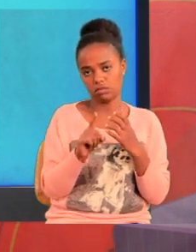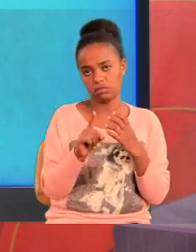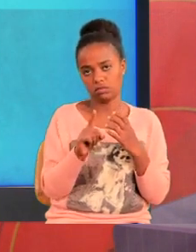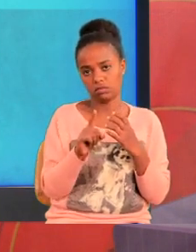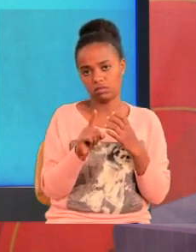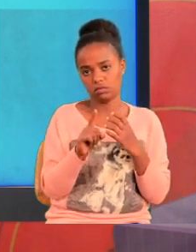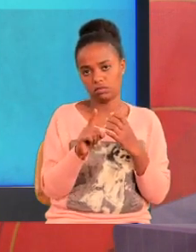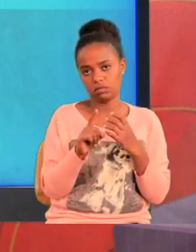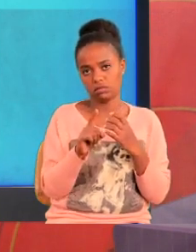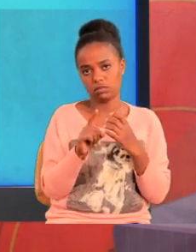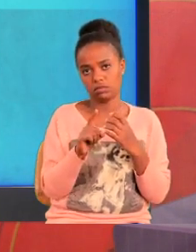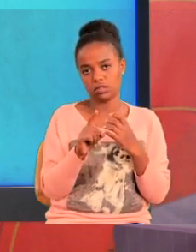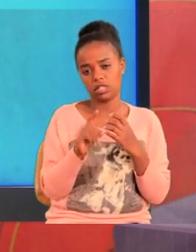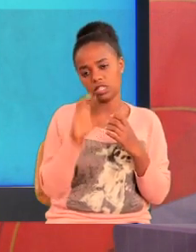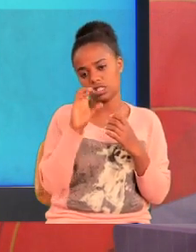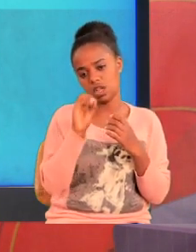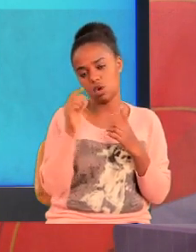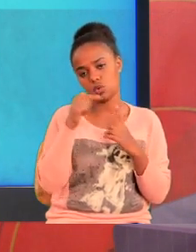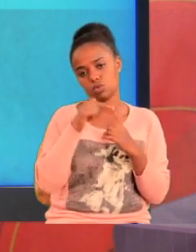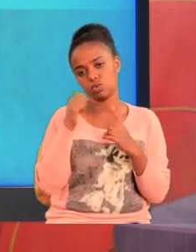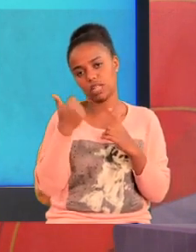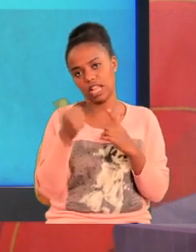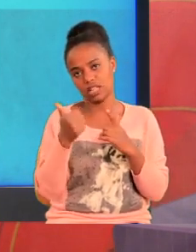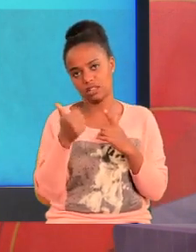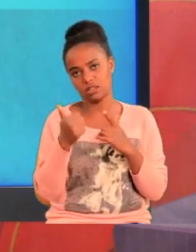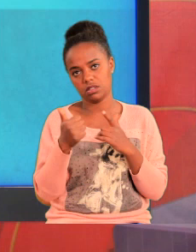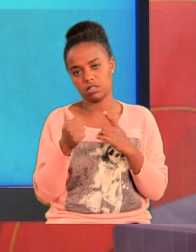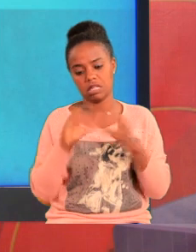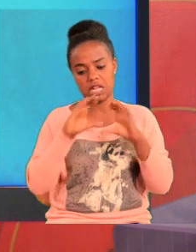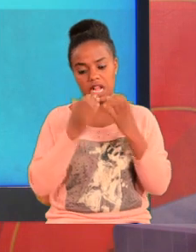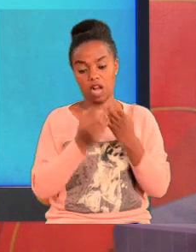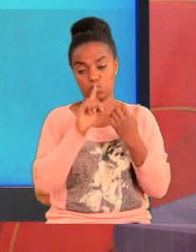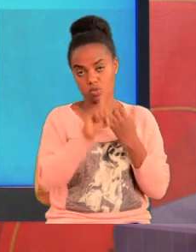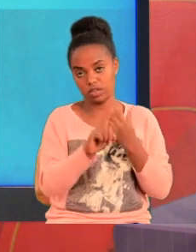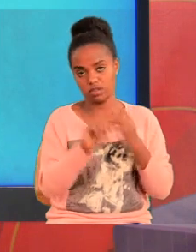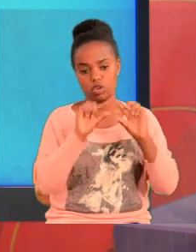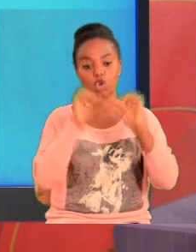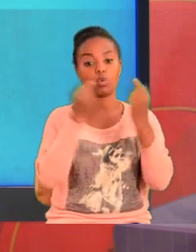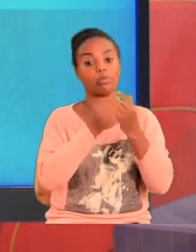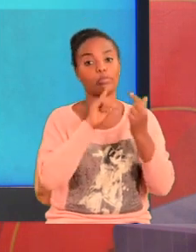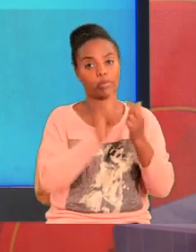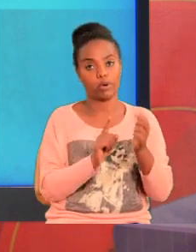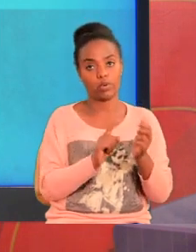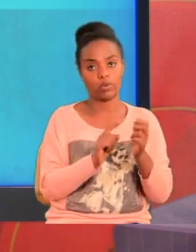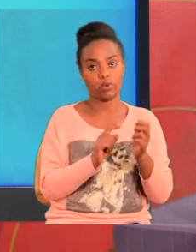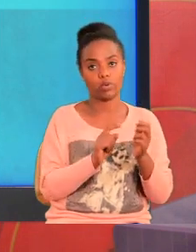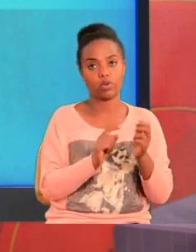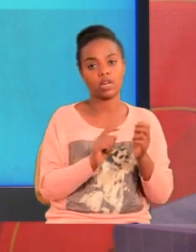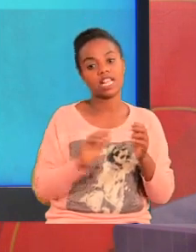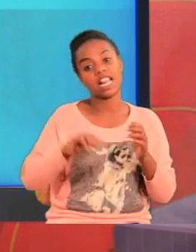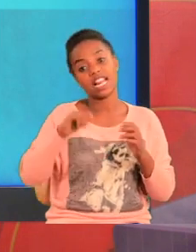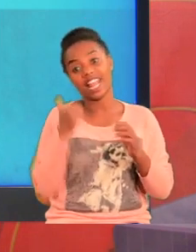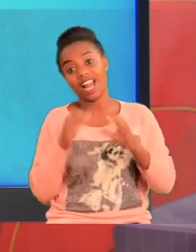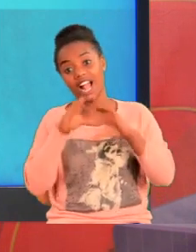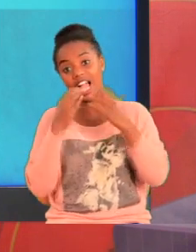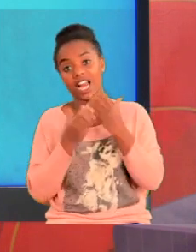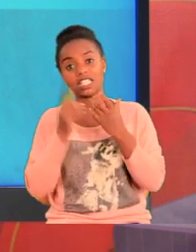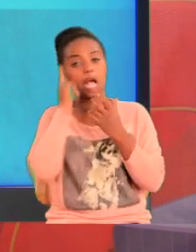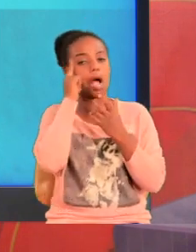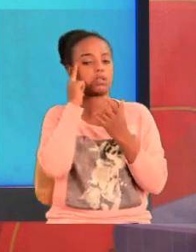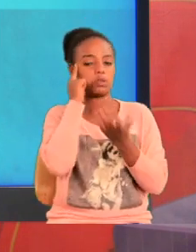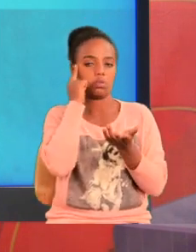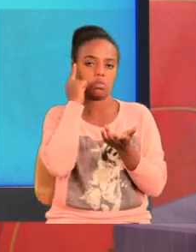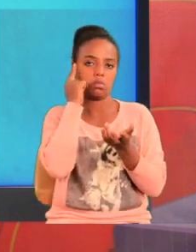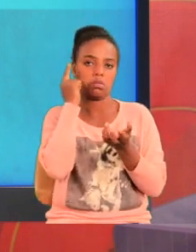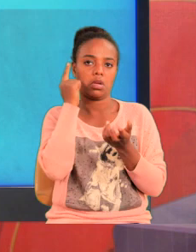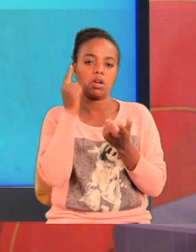It may be, let's assume, from 0 to 10, maybe class 1, it's grouped. And for next class, let's assume